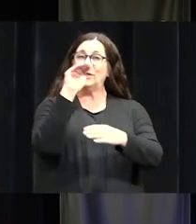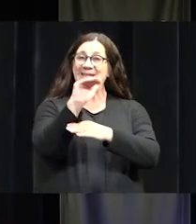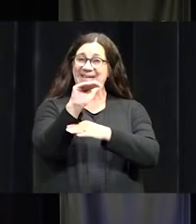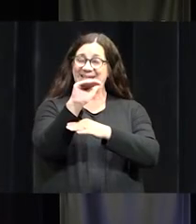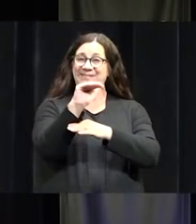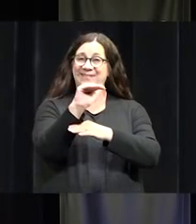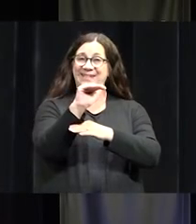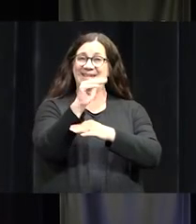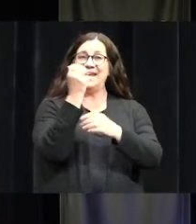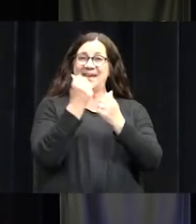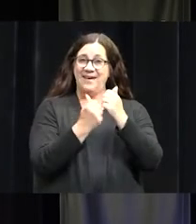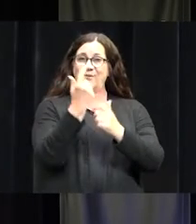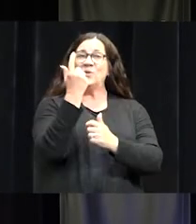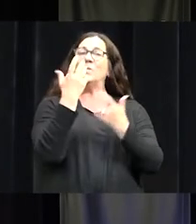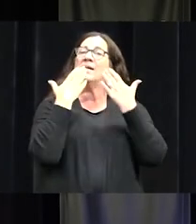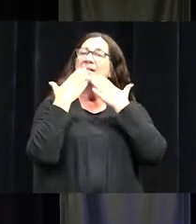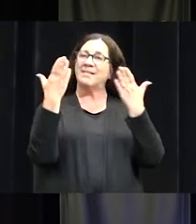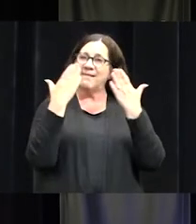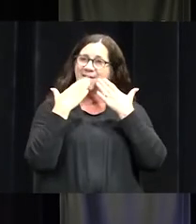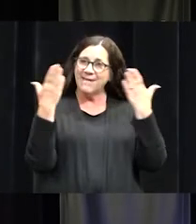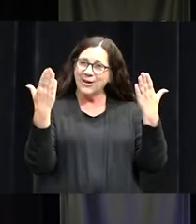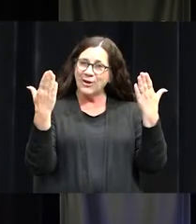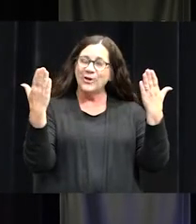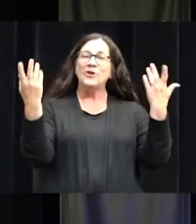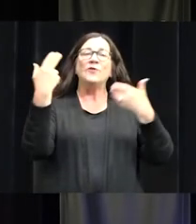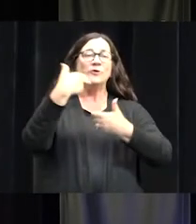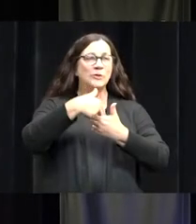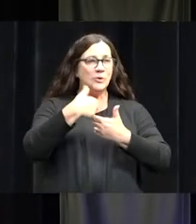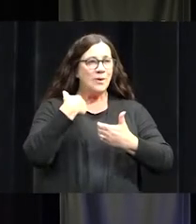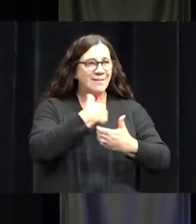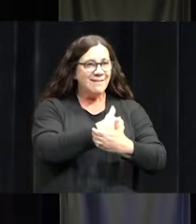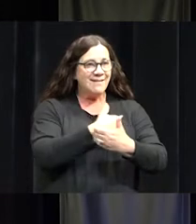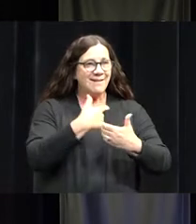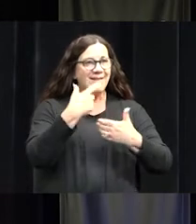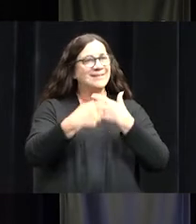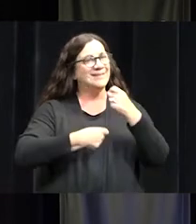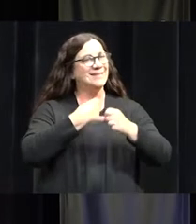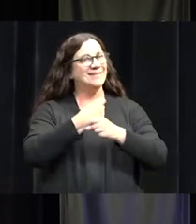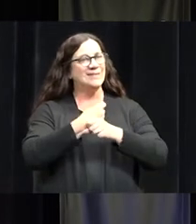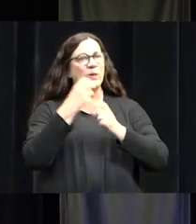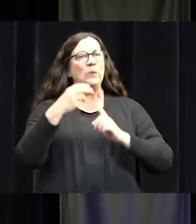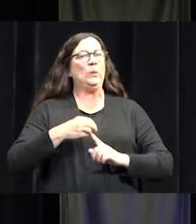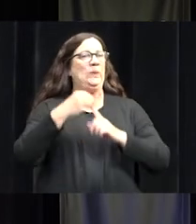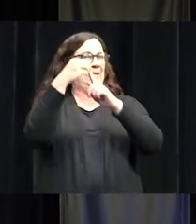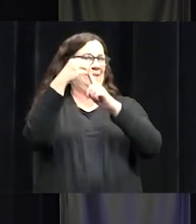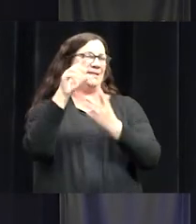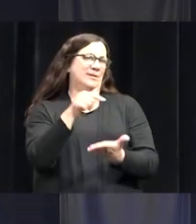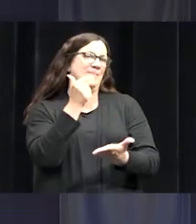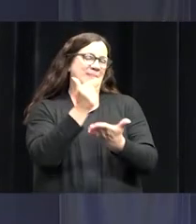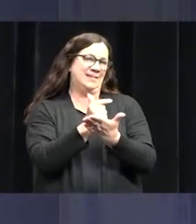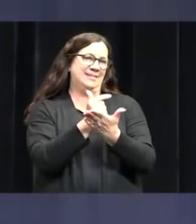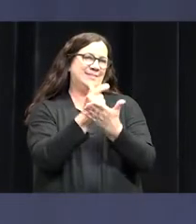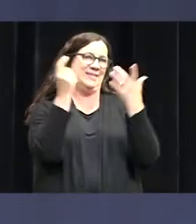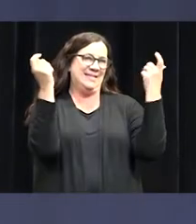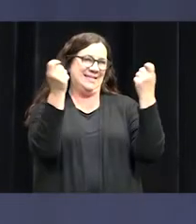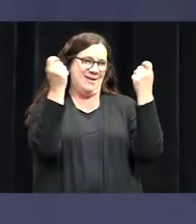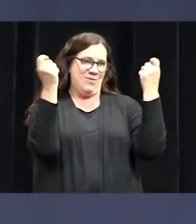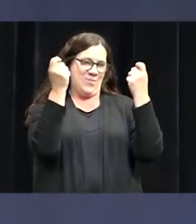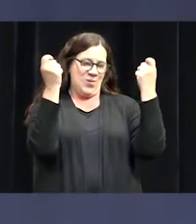good evening everyone thank you for joining us for this unique commencement ceremony